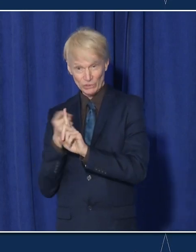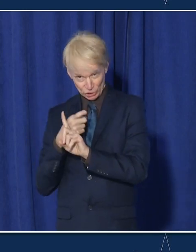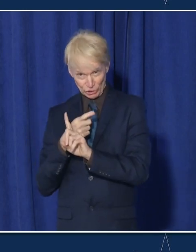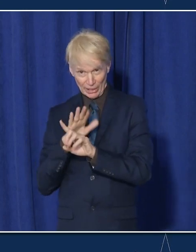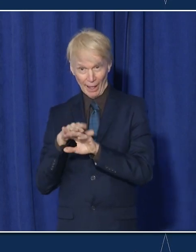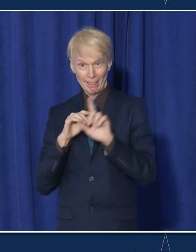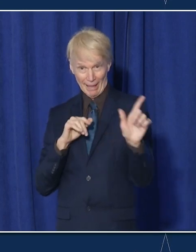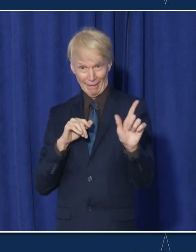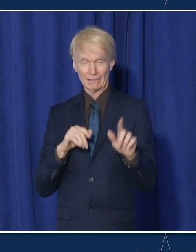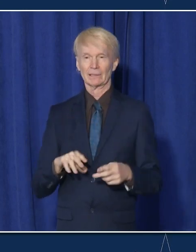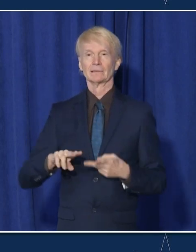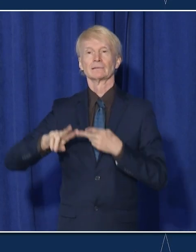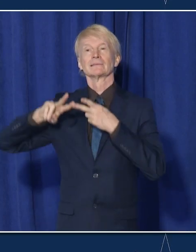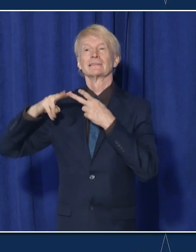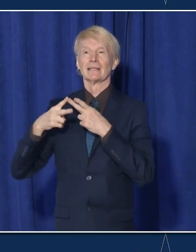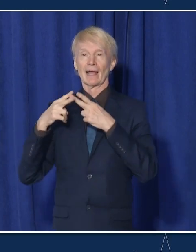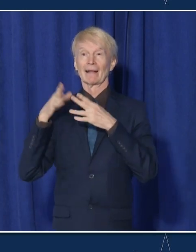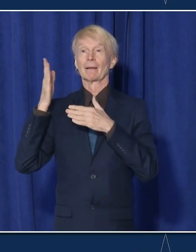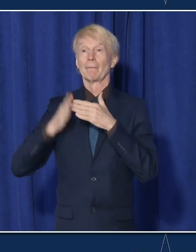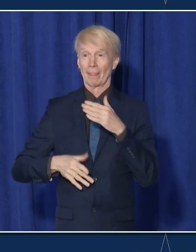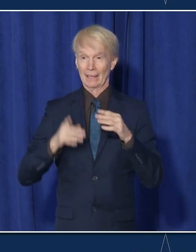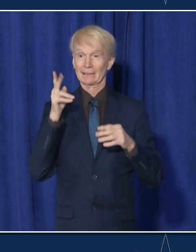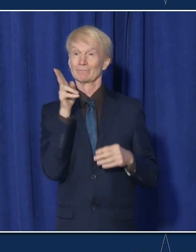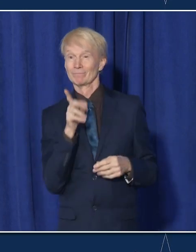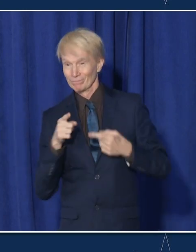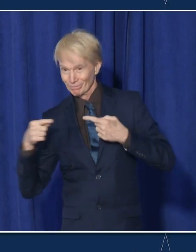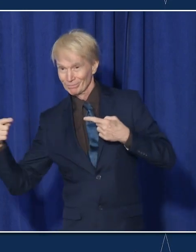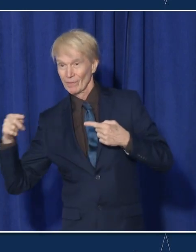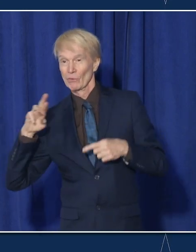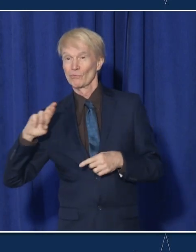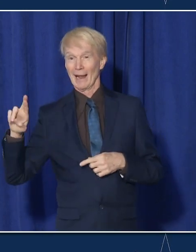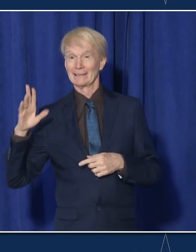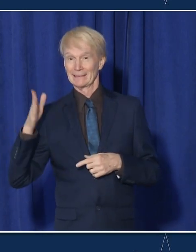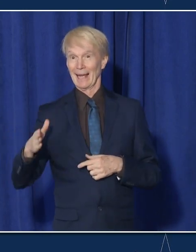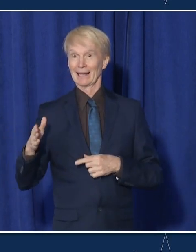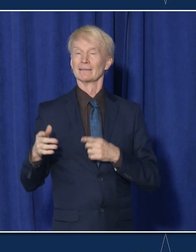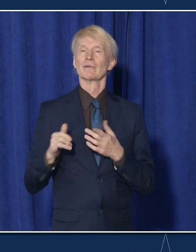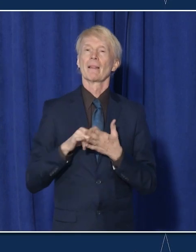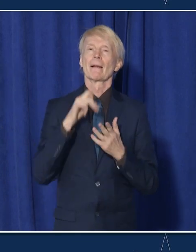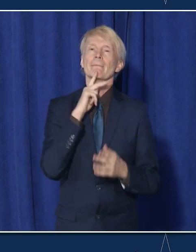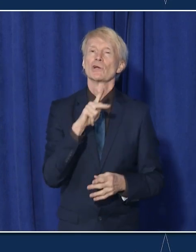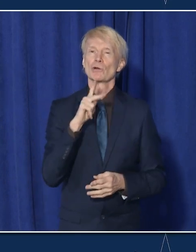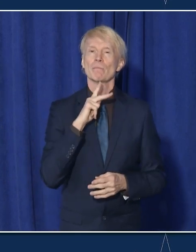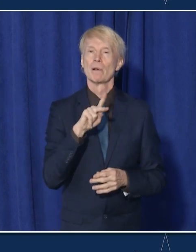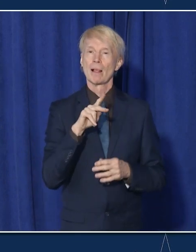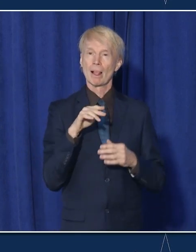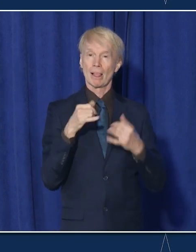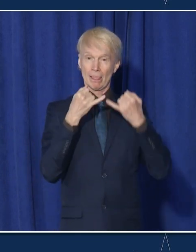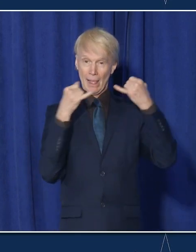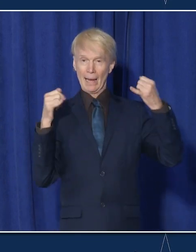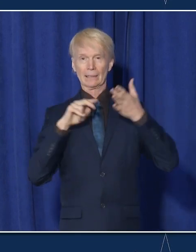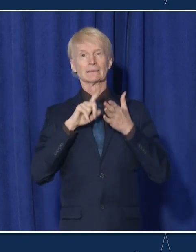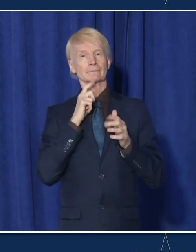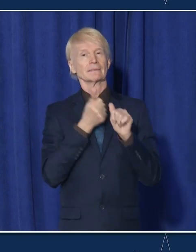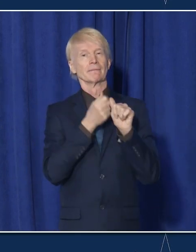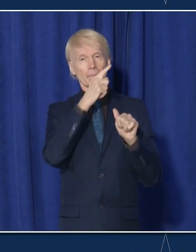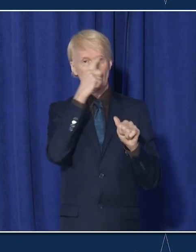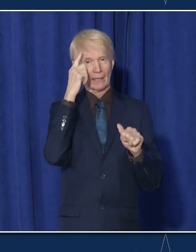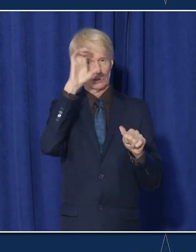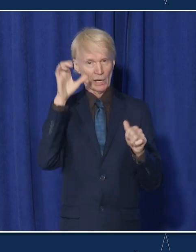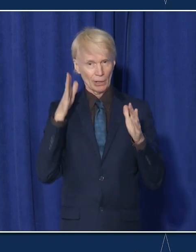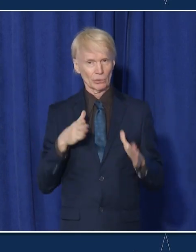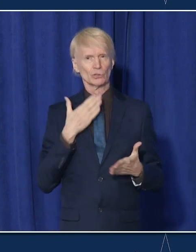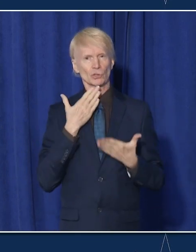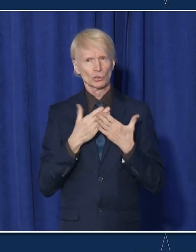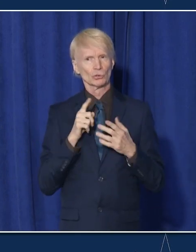dose on the left and people getting their second dose on the right. That purple line are Black Chicagoans, and it's been good to see